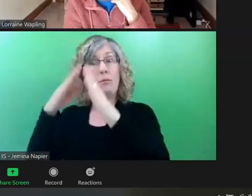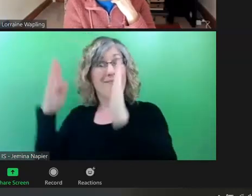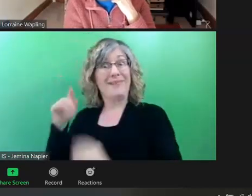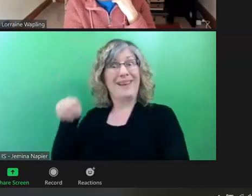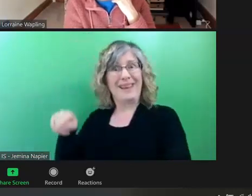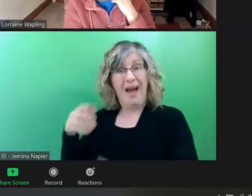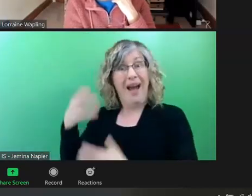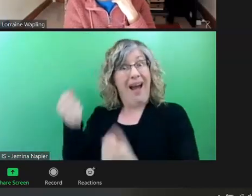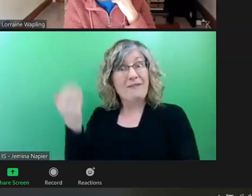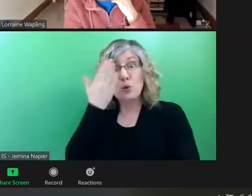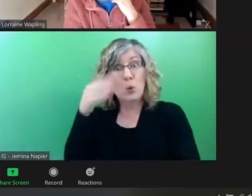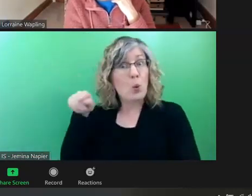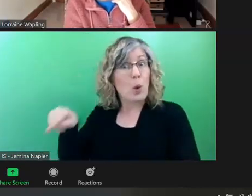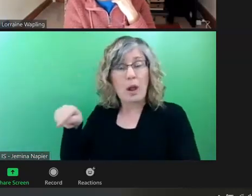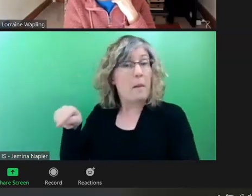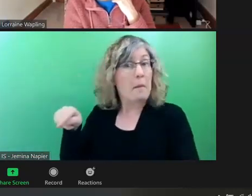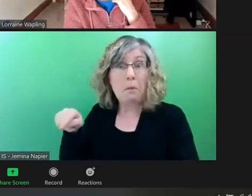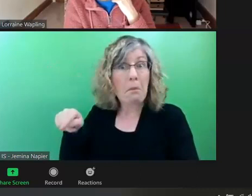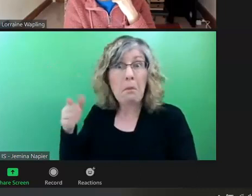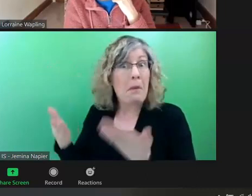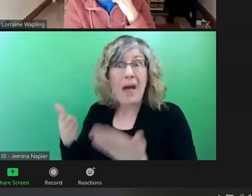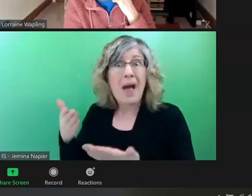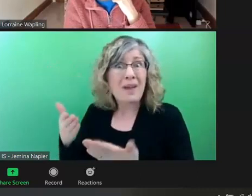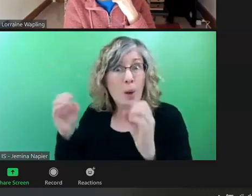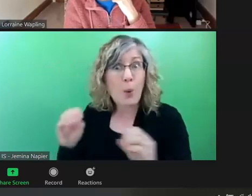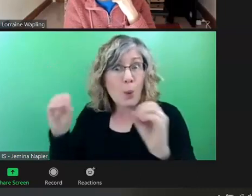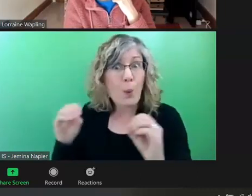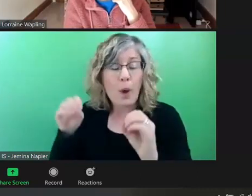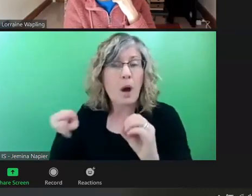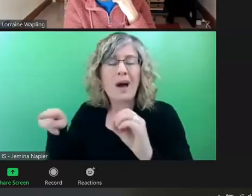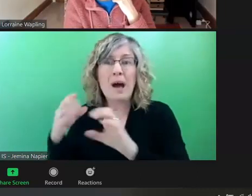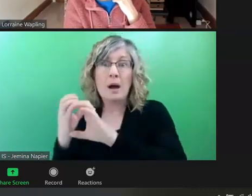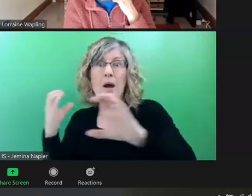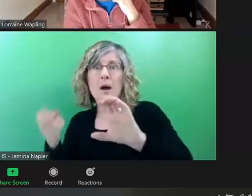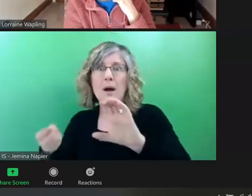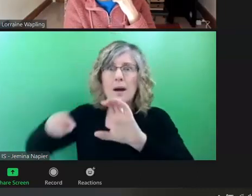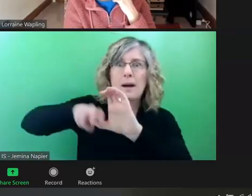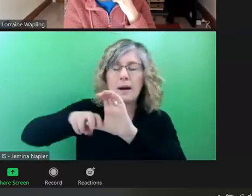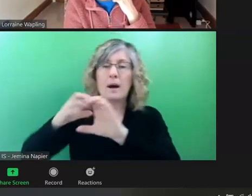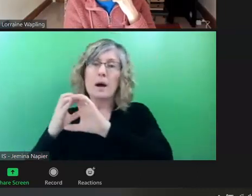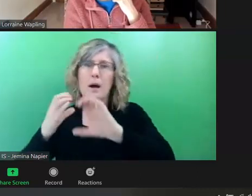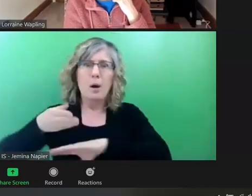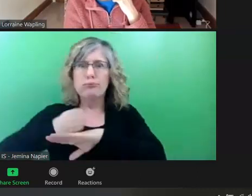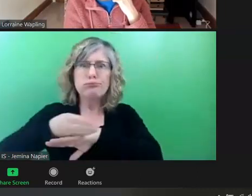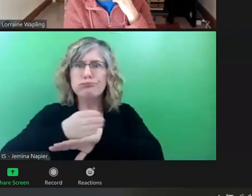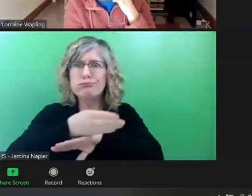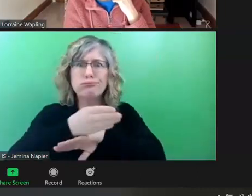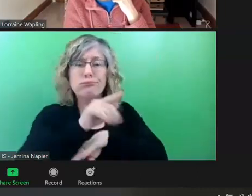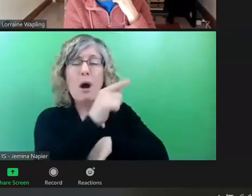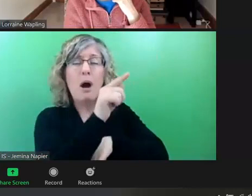access education wherever it is, which means that the parent has to pay for transport, or you have